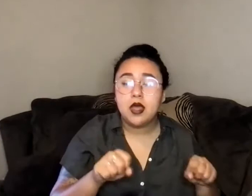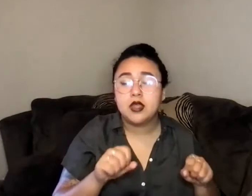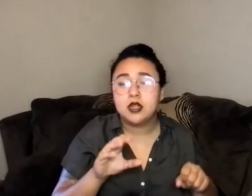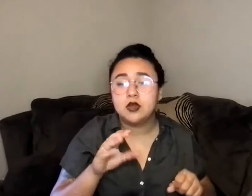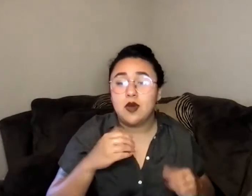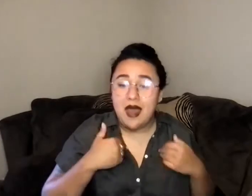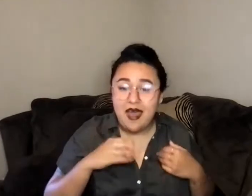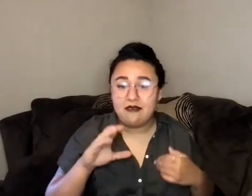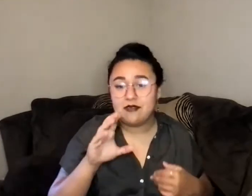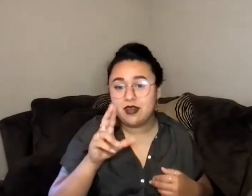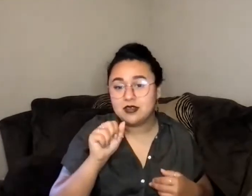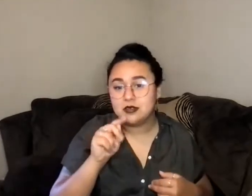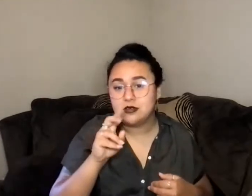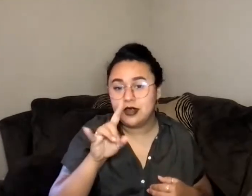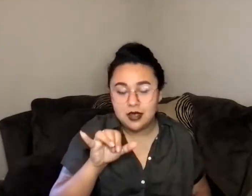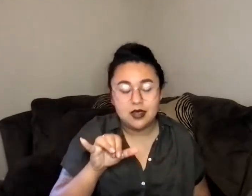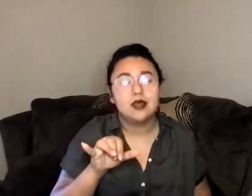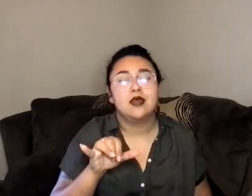employment cases,